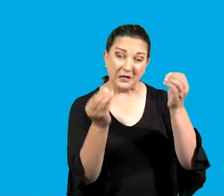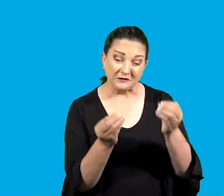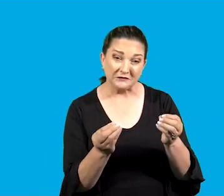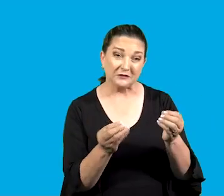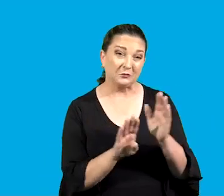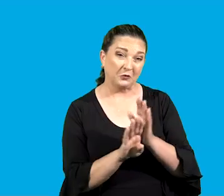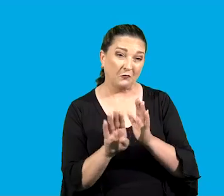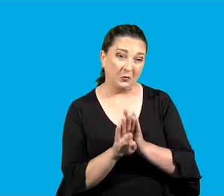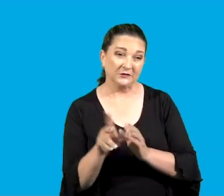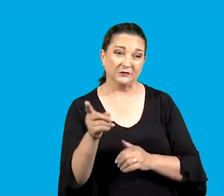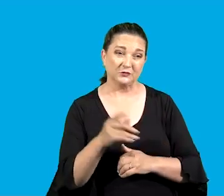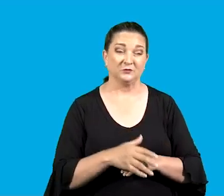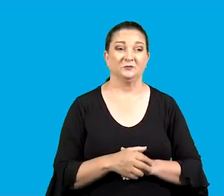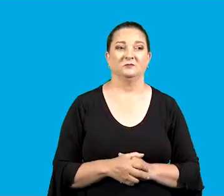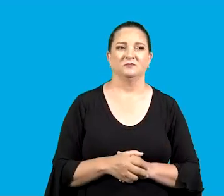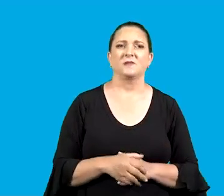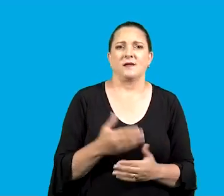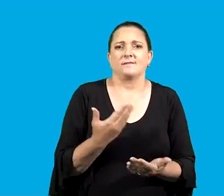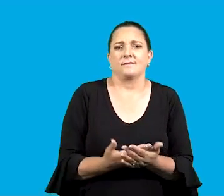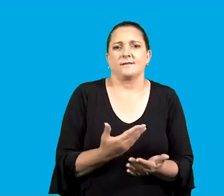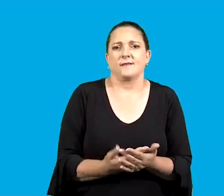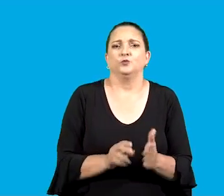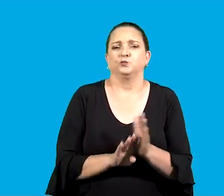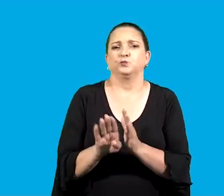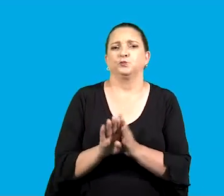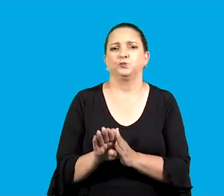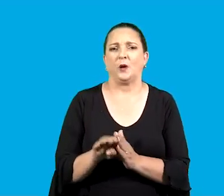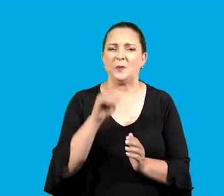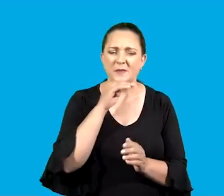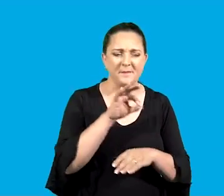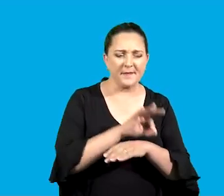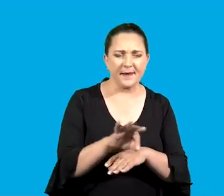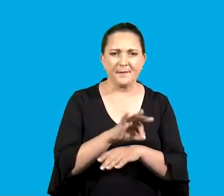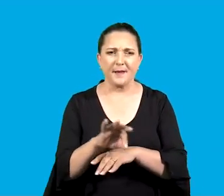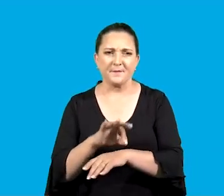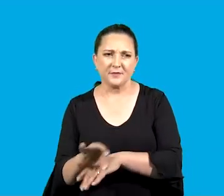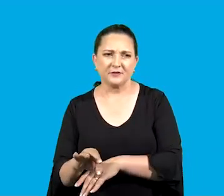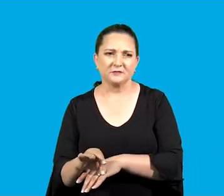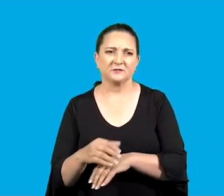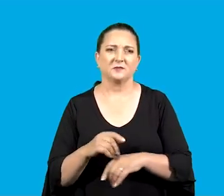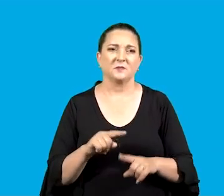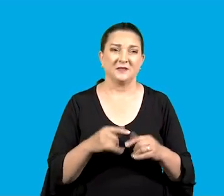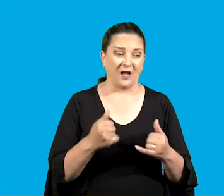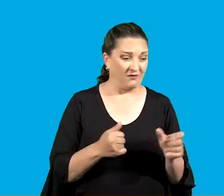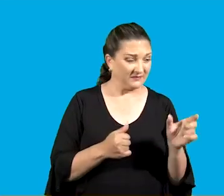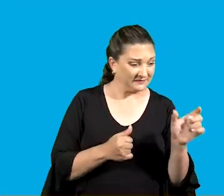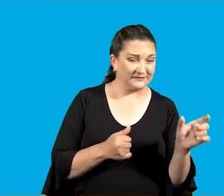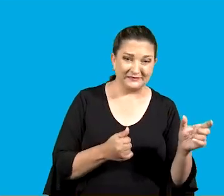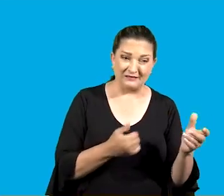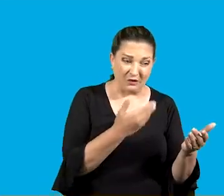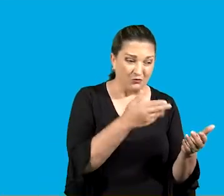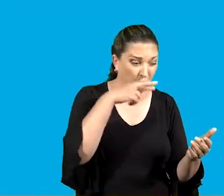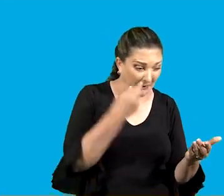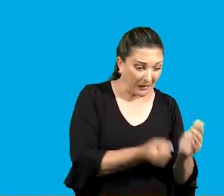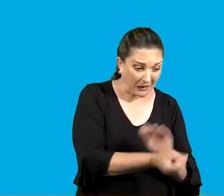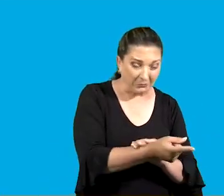budgeted financial performance, and the actual performance. So we budget, we plan, then we compare it against the actual, what